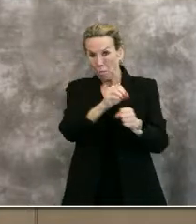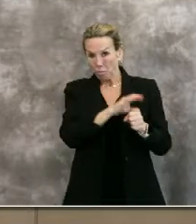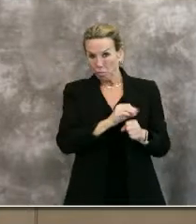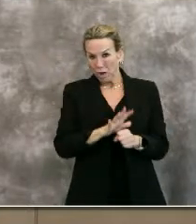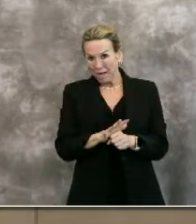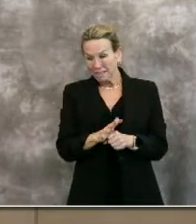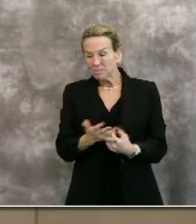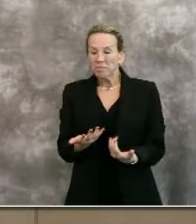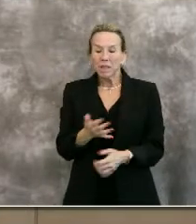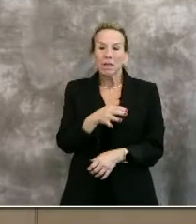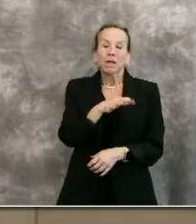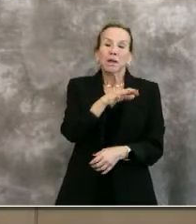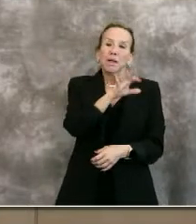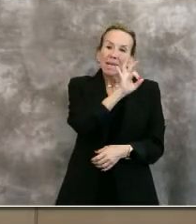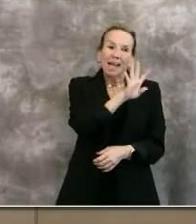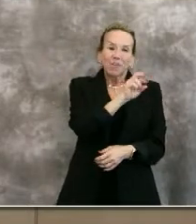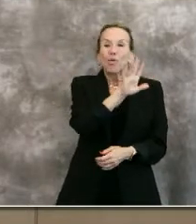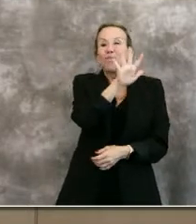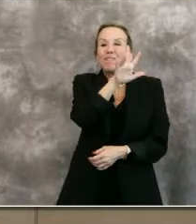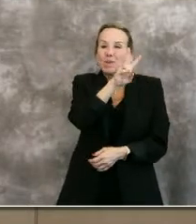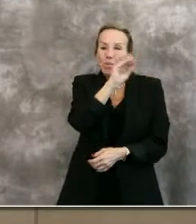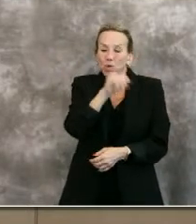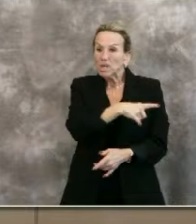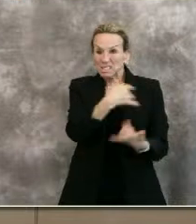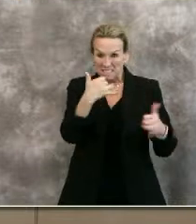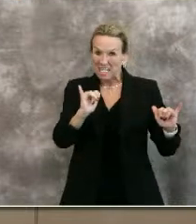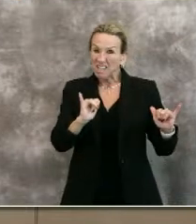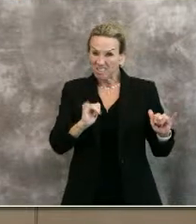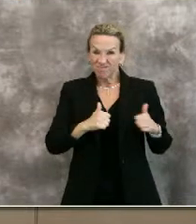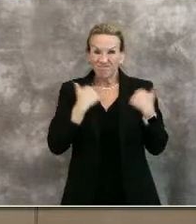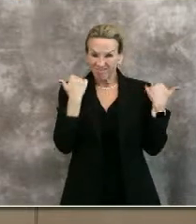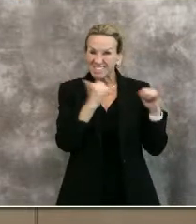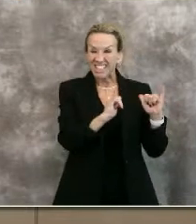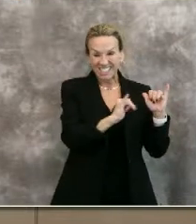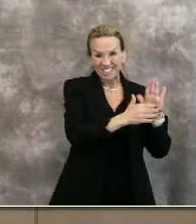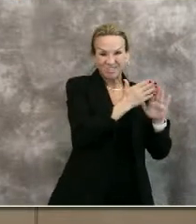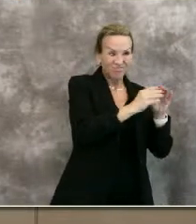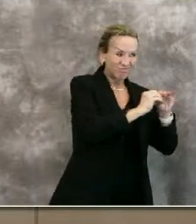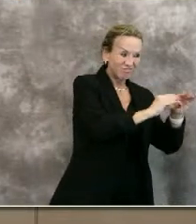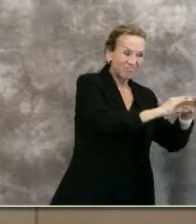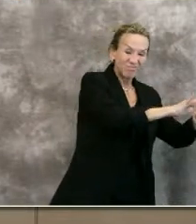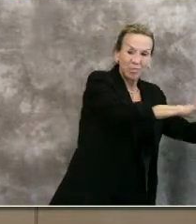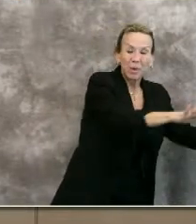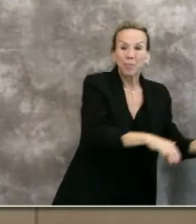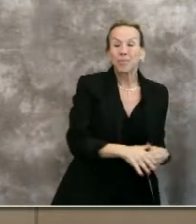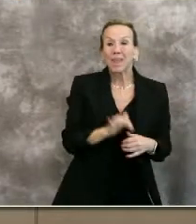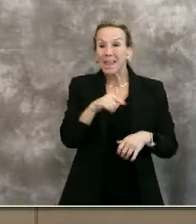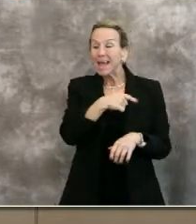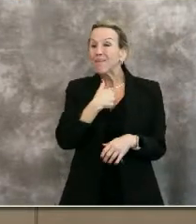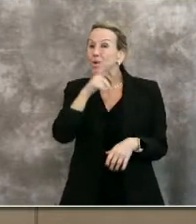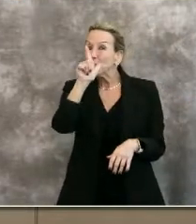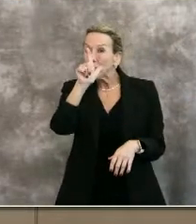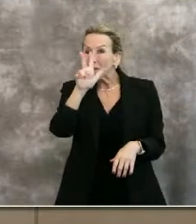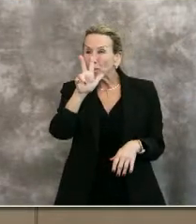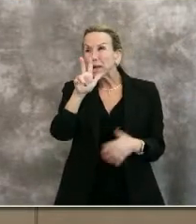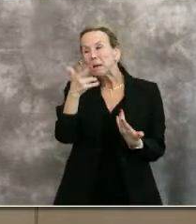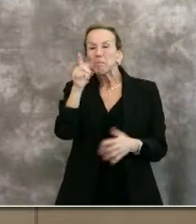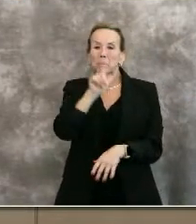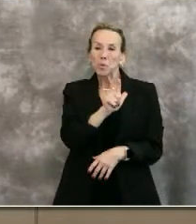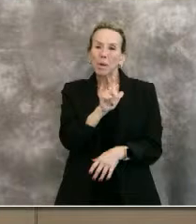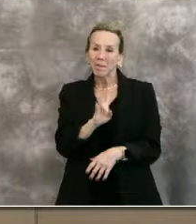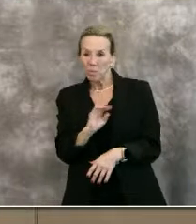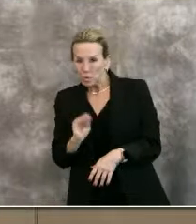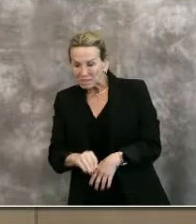94 or 52% are still active. The 94 active outbreaks include 23 or